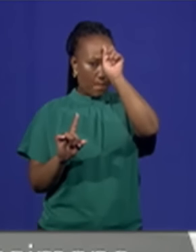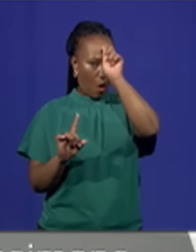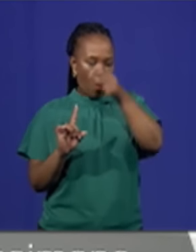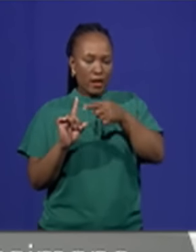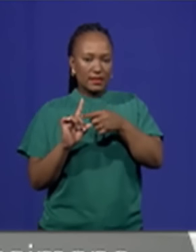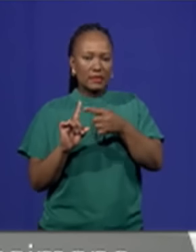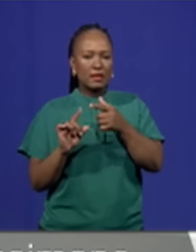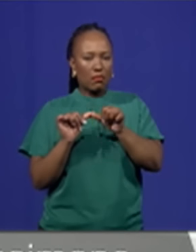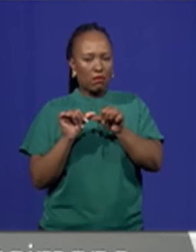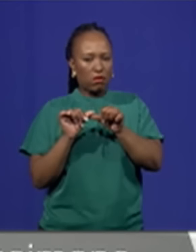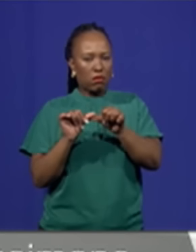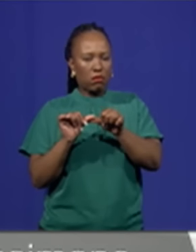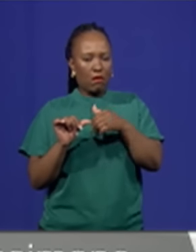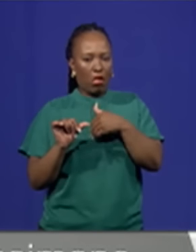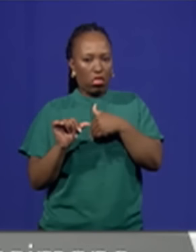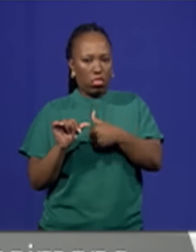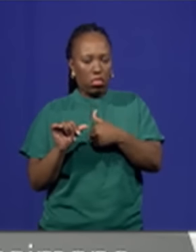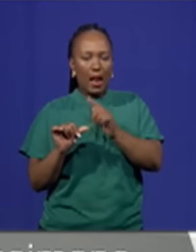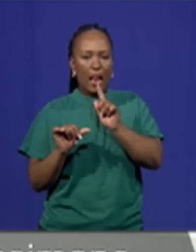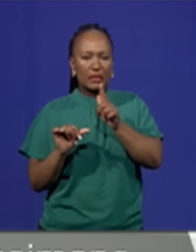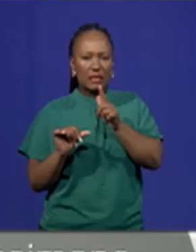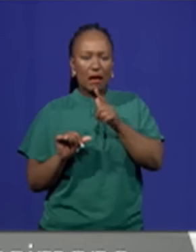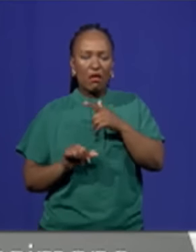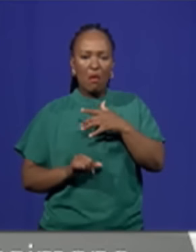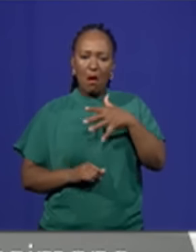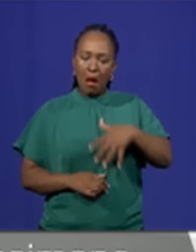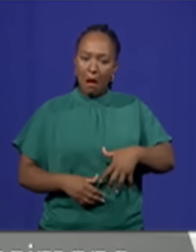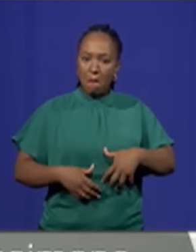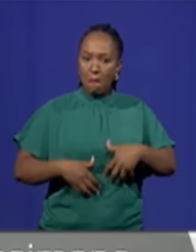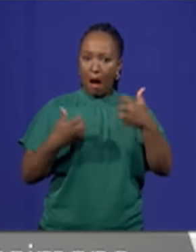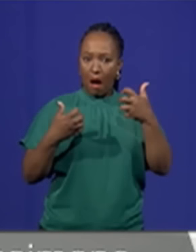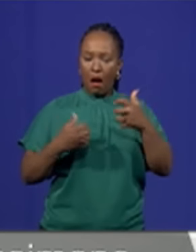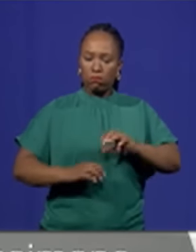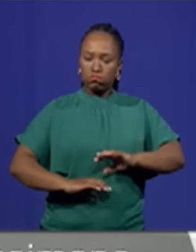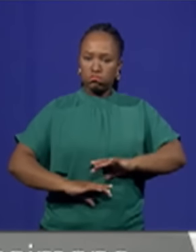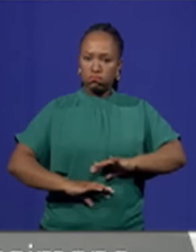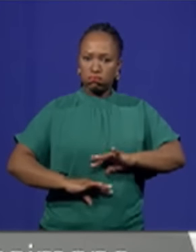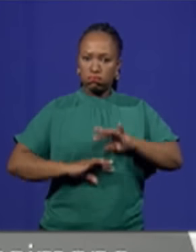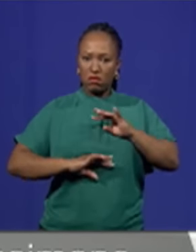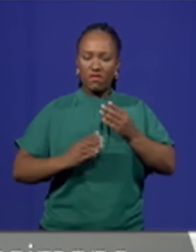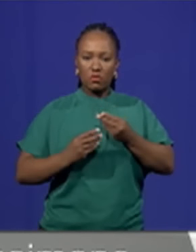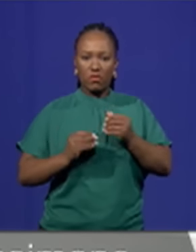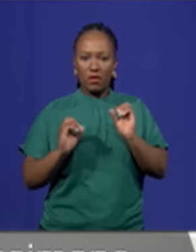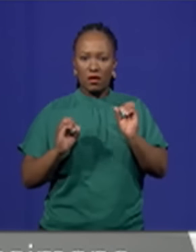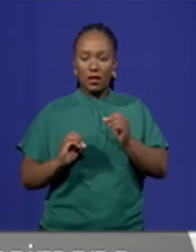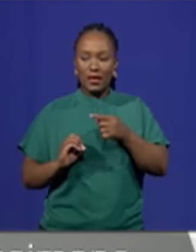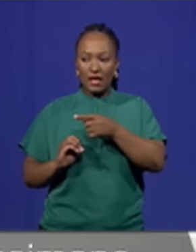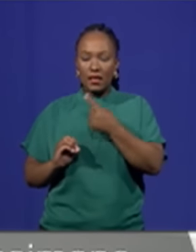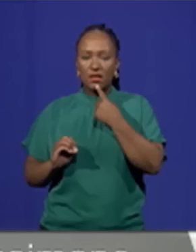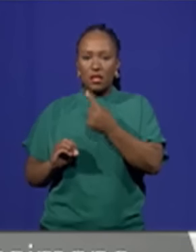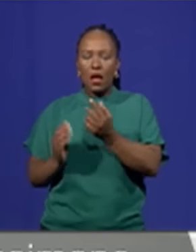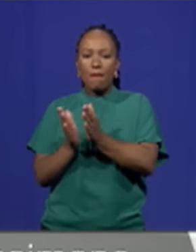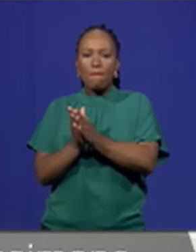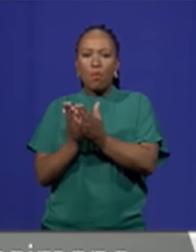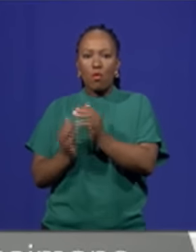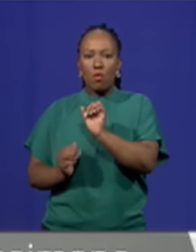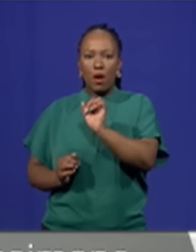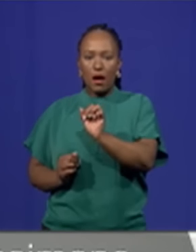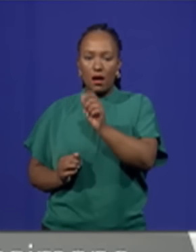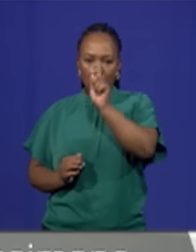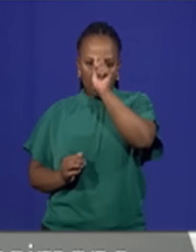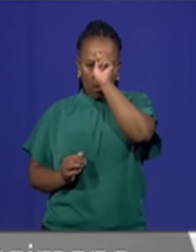lebisang kwa gore ba nne le kgalefo le tiriso dikgoka fa go sa rabololwe go sa le gale. A re buka ya gagwe ya The Boy Child Speaks ke motlotlo